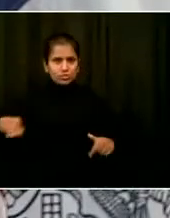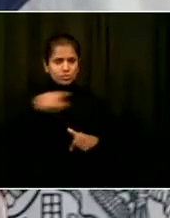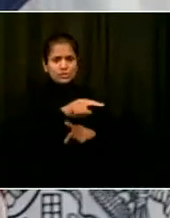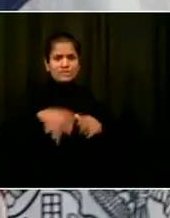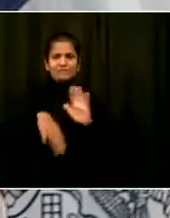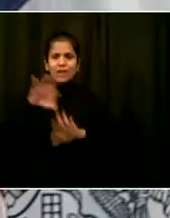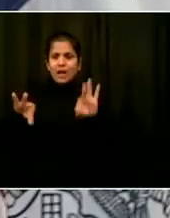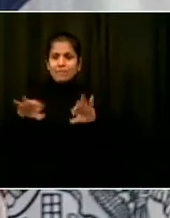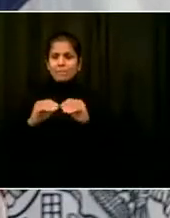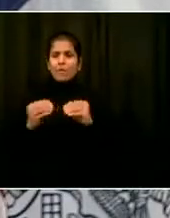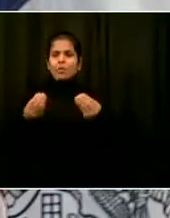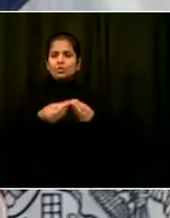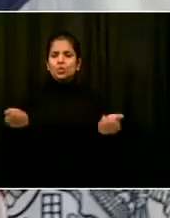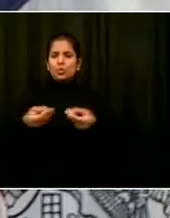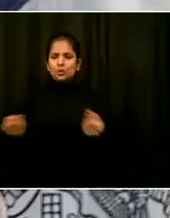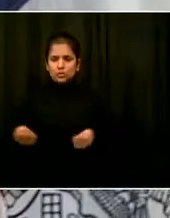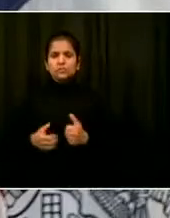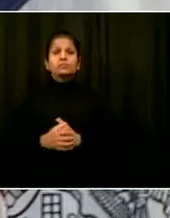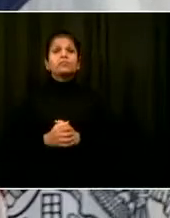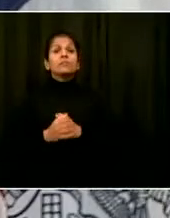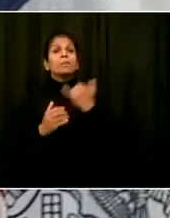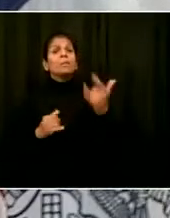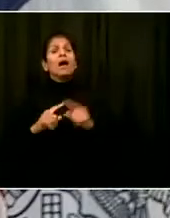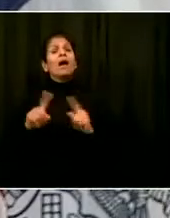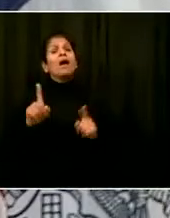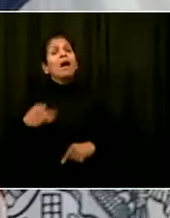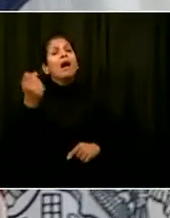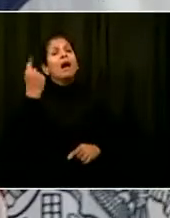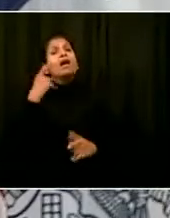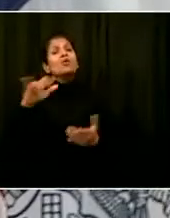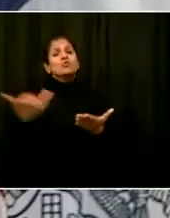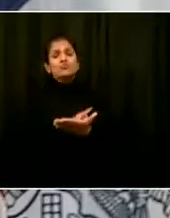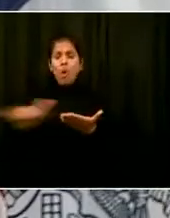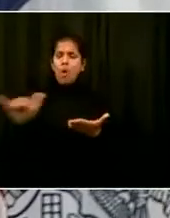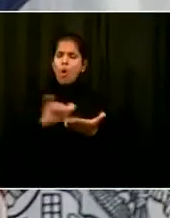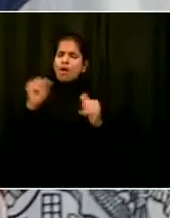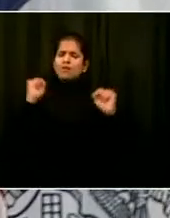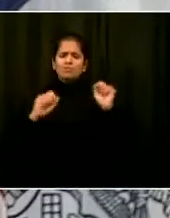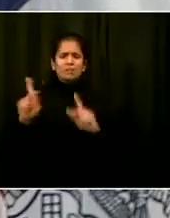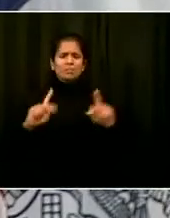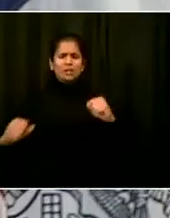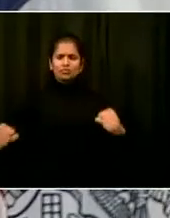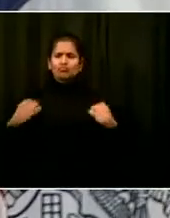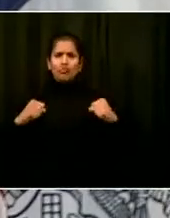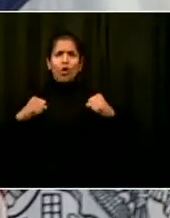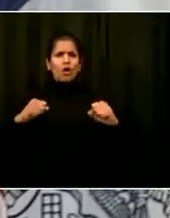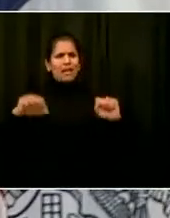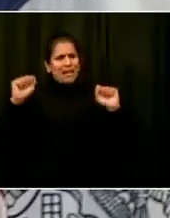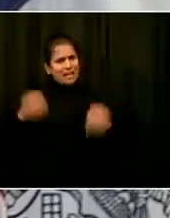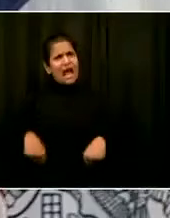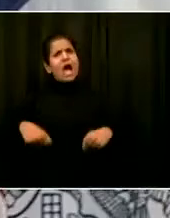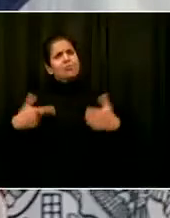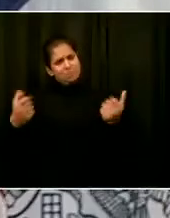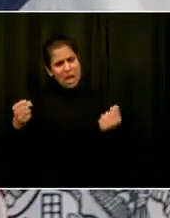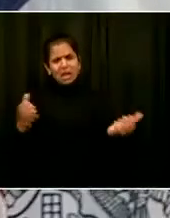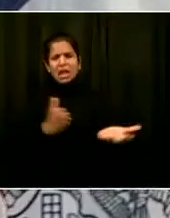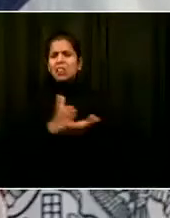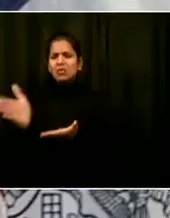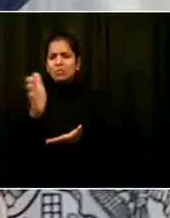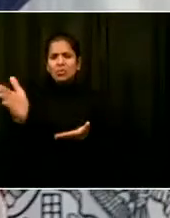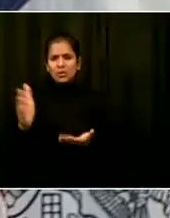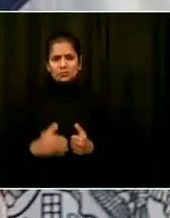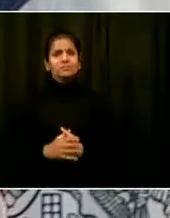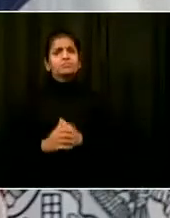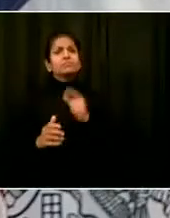strong resilient folks we know that we can overcome anything so I understand the fear but people should know uh